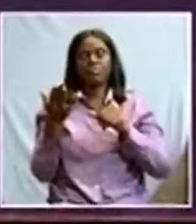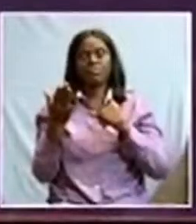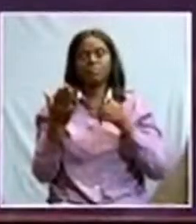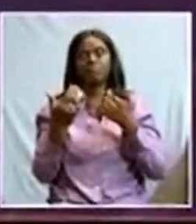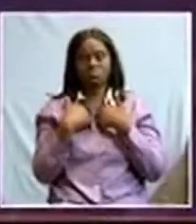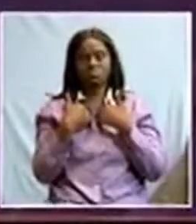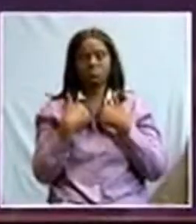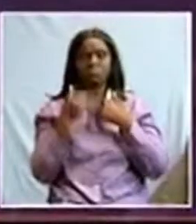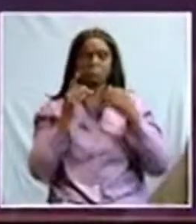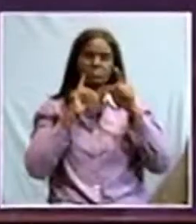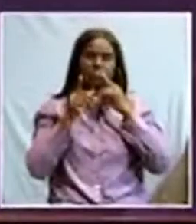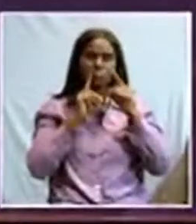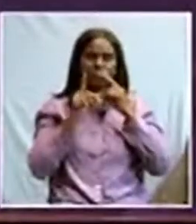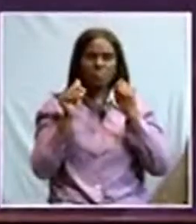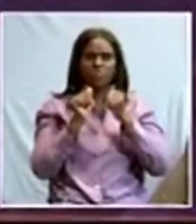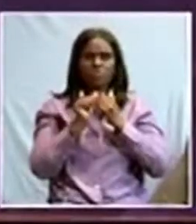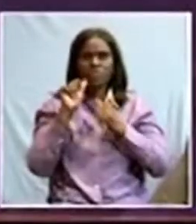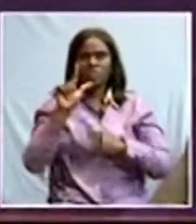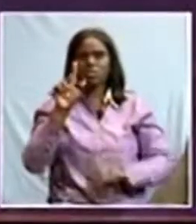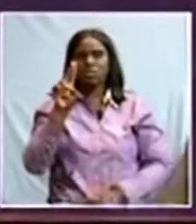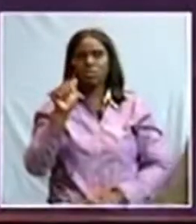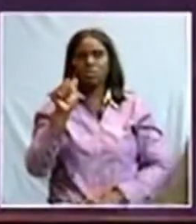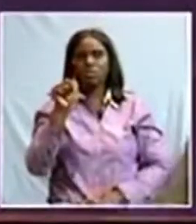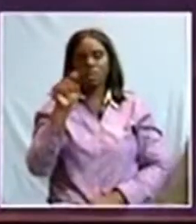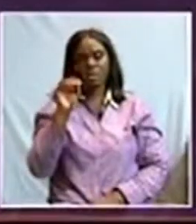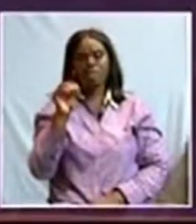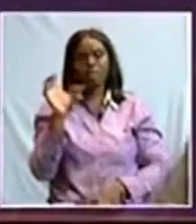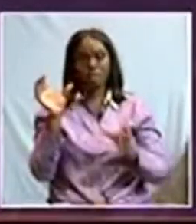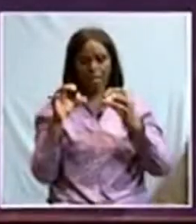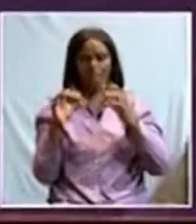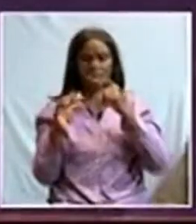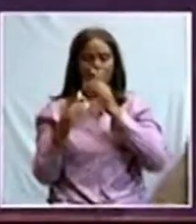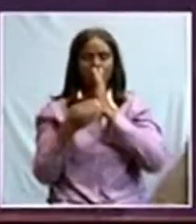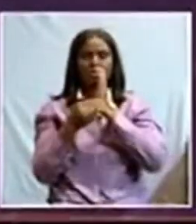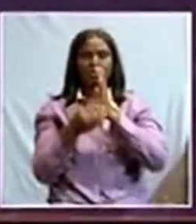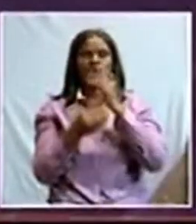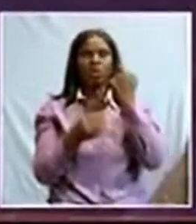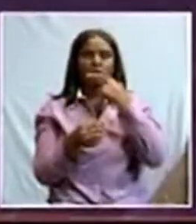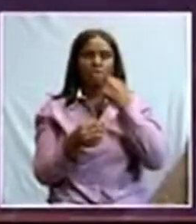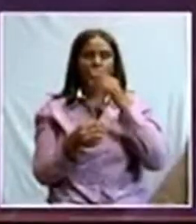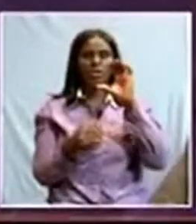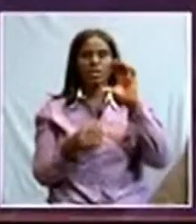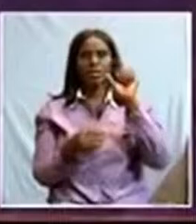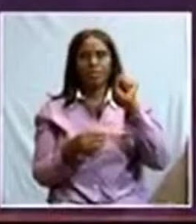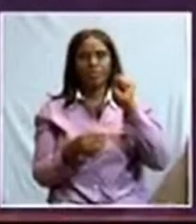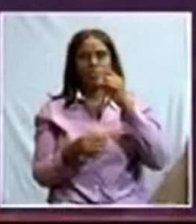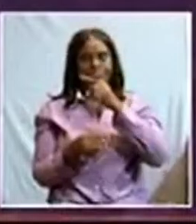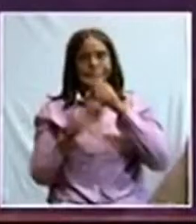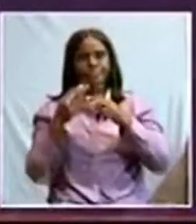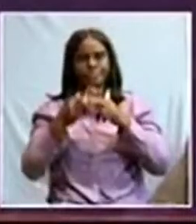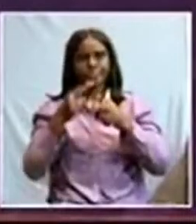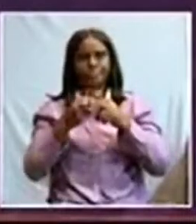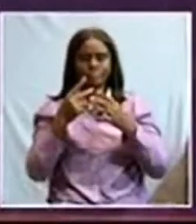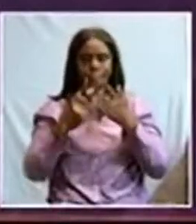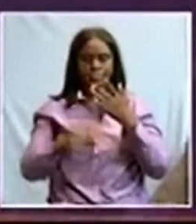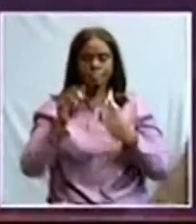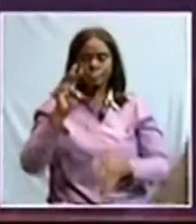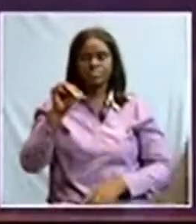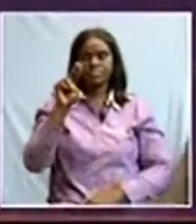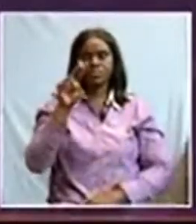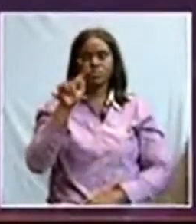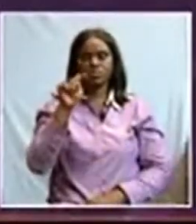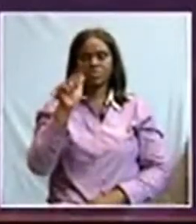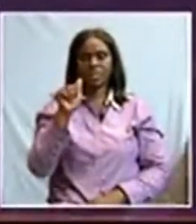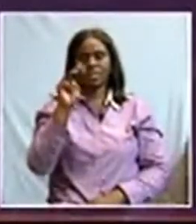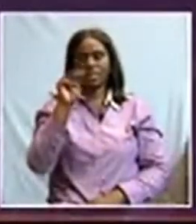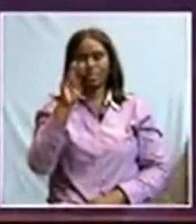having an interaction with LUANO Town Council, and the council is being led by the council secretary, that's Mr. Innocent Mutambo. So here's